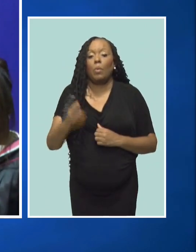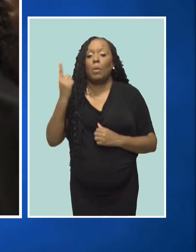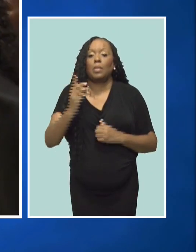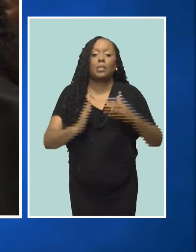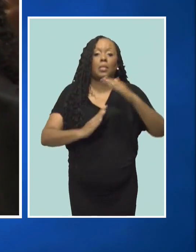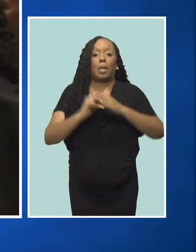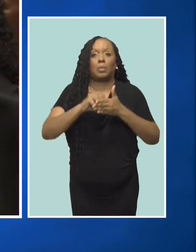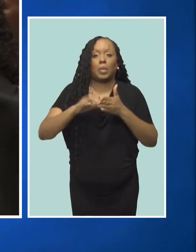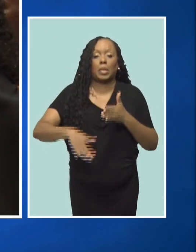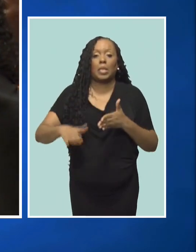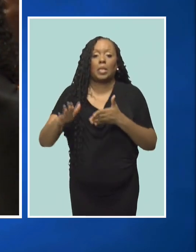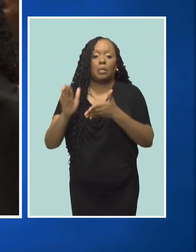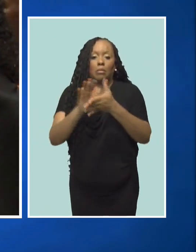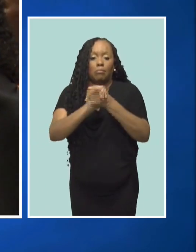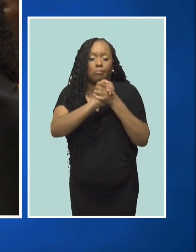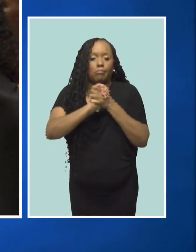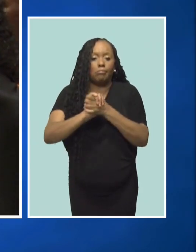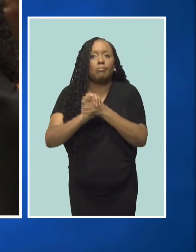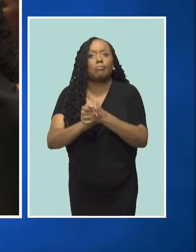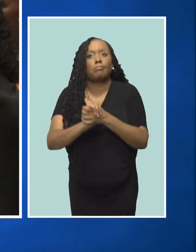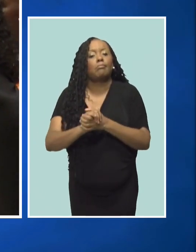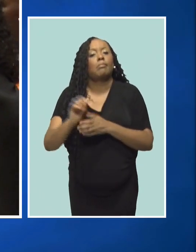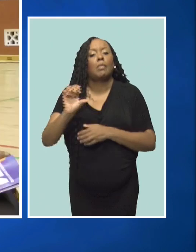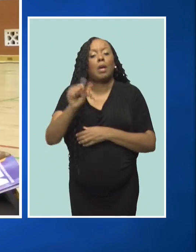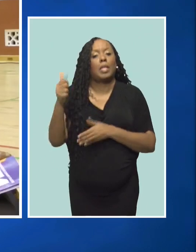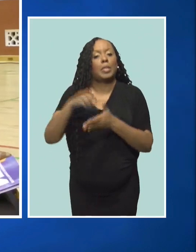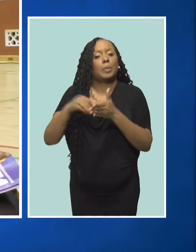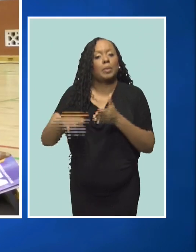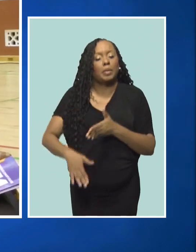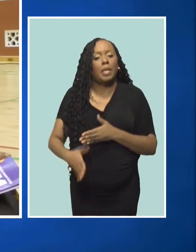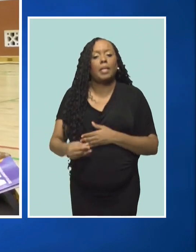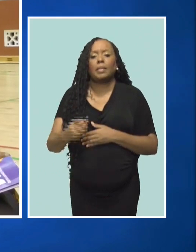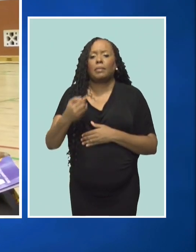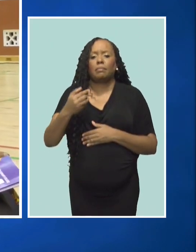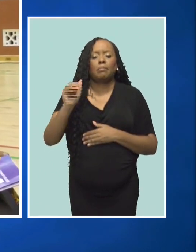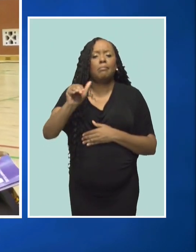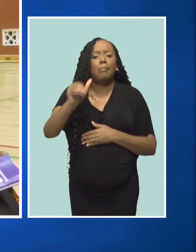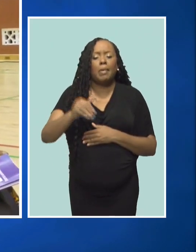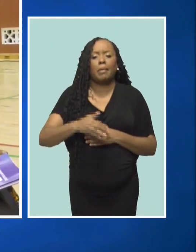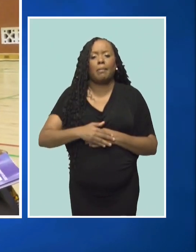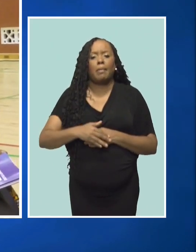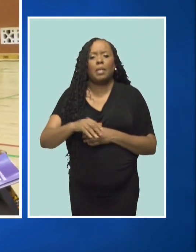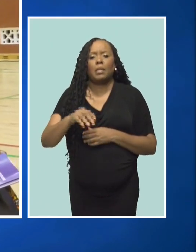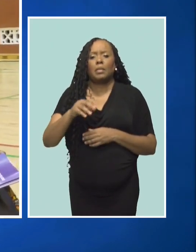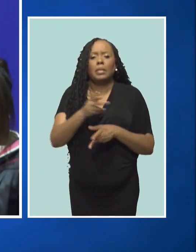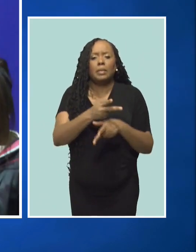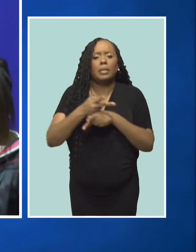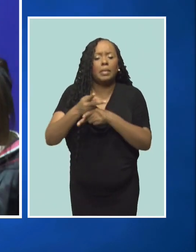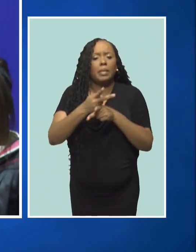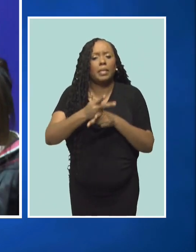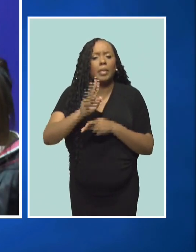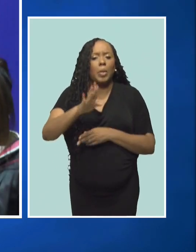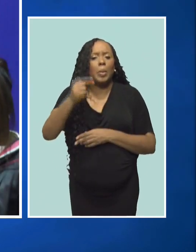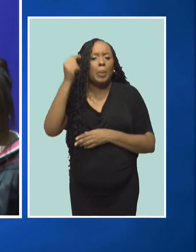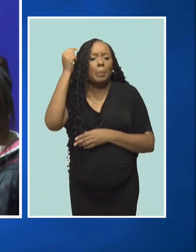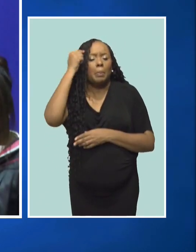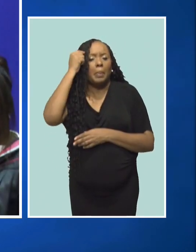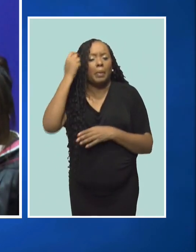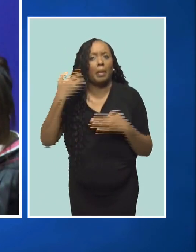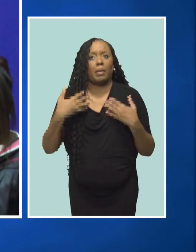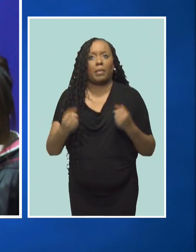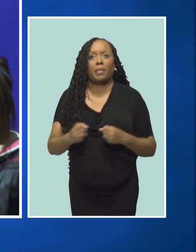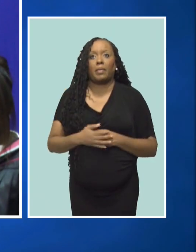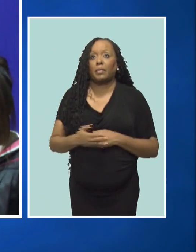Bishop, congratulated his fellow graduates and reminded them to take special care of their mental health. As we step into